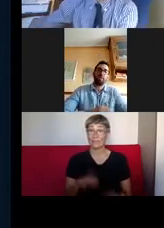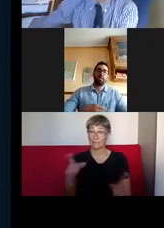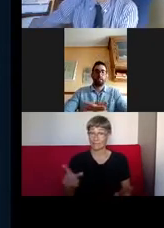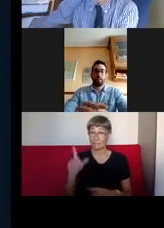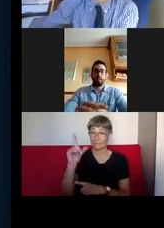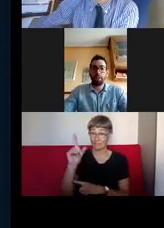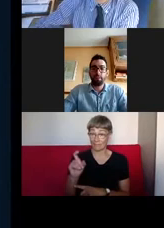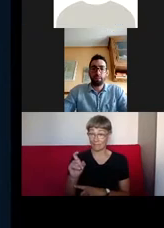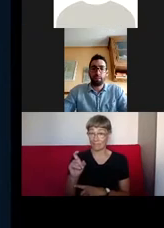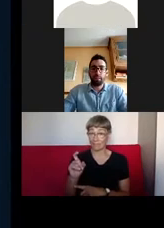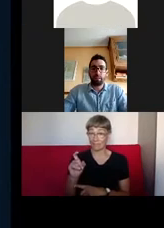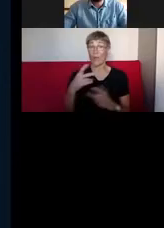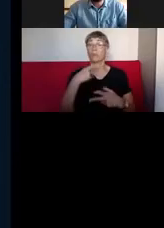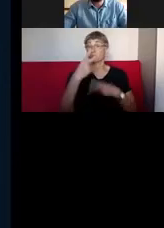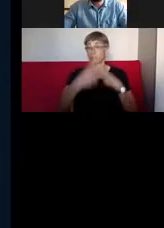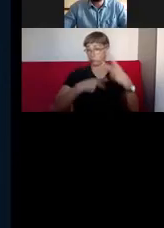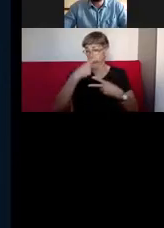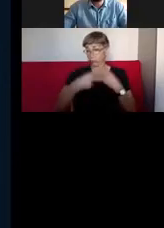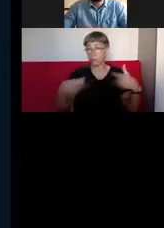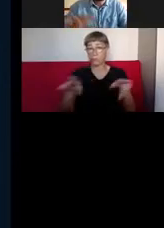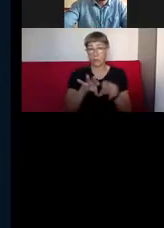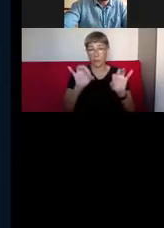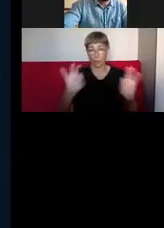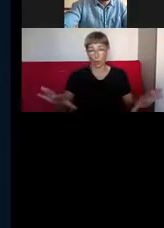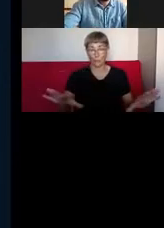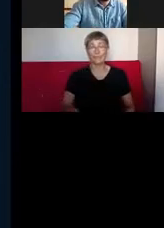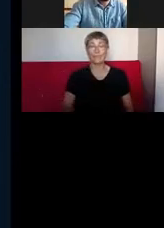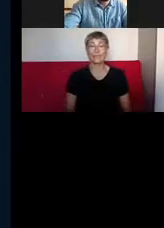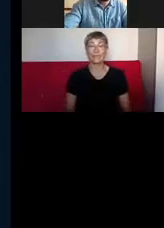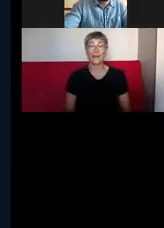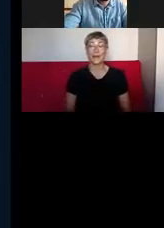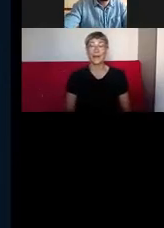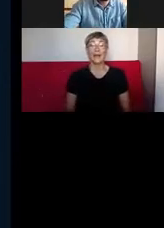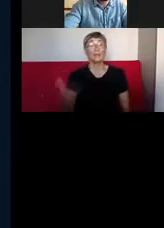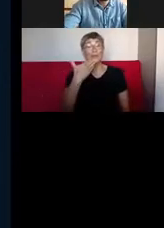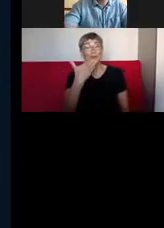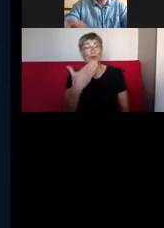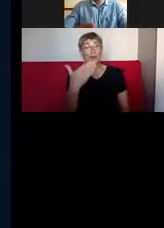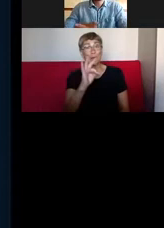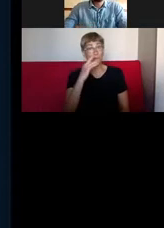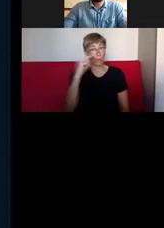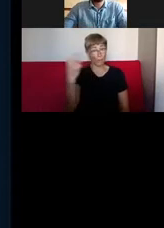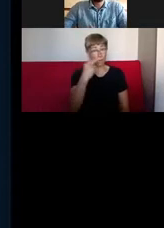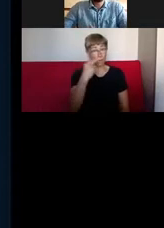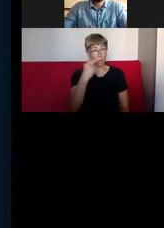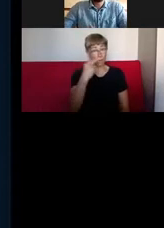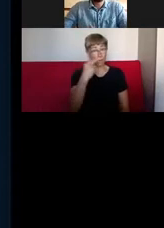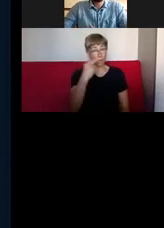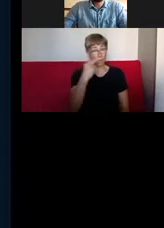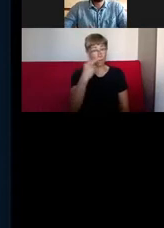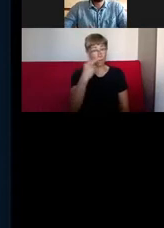Okay. The floor is yours. Can you hear me, Fabrizio? Can you see me? I can. Yes, I can see you, and I can hear you.